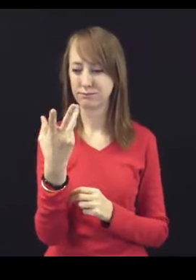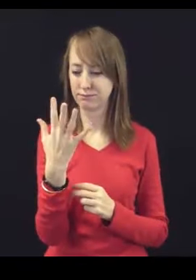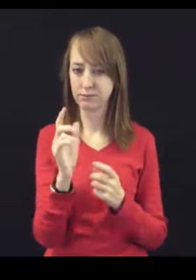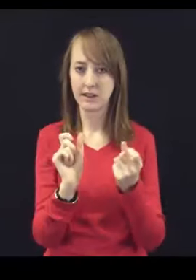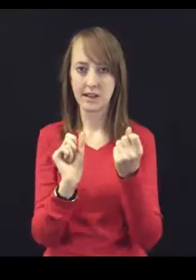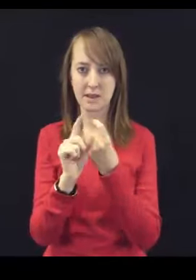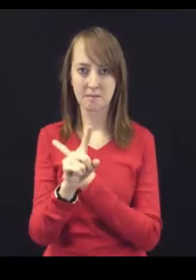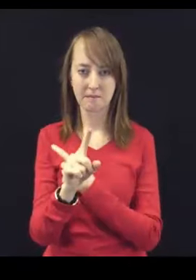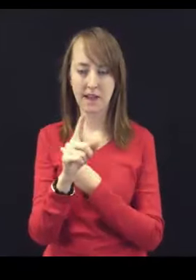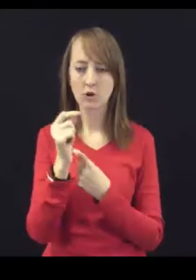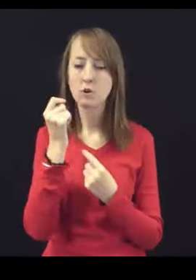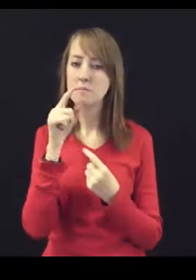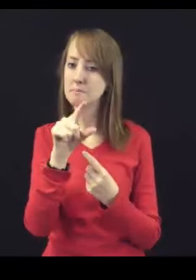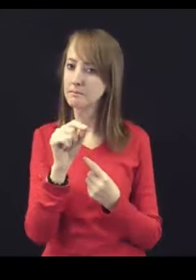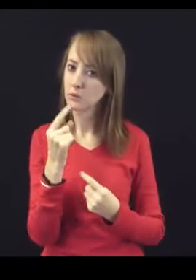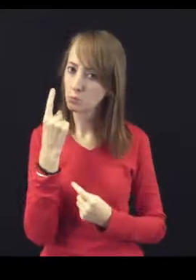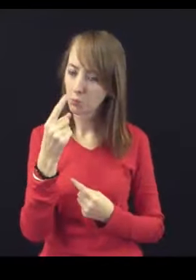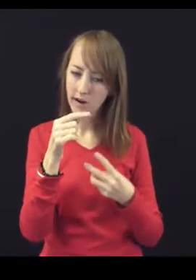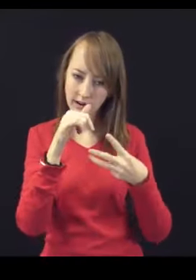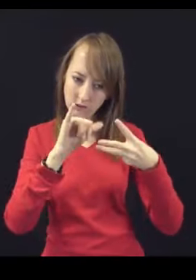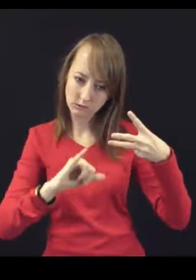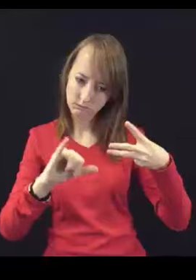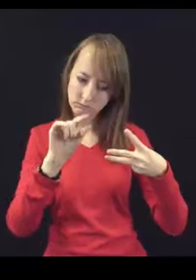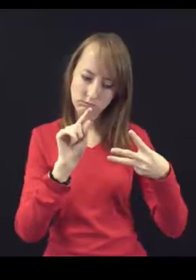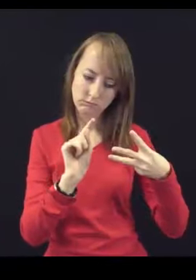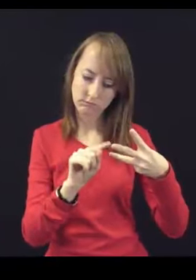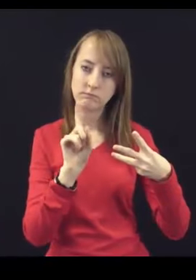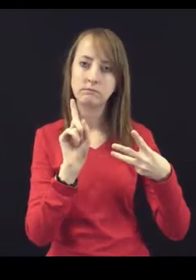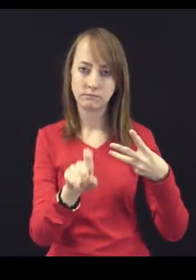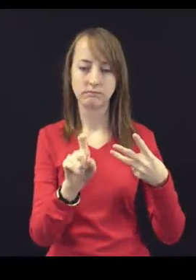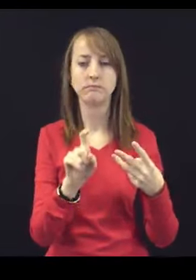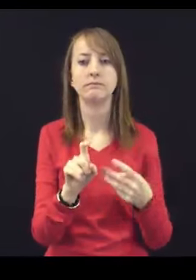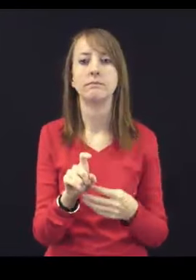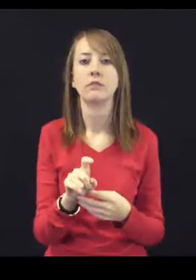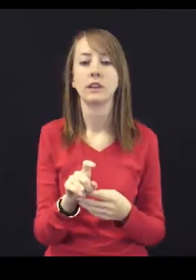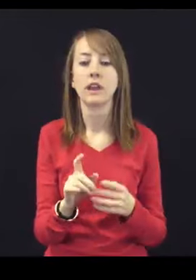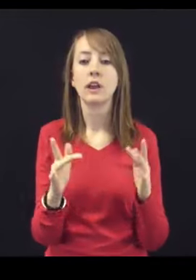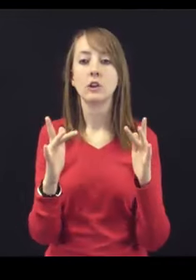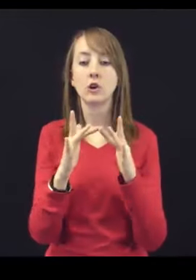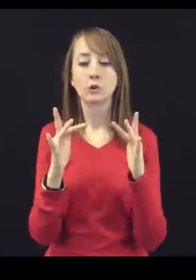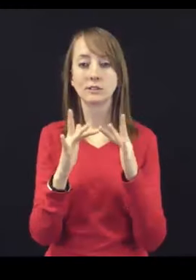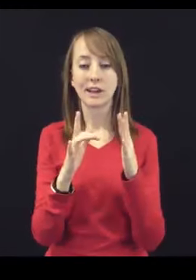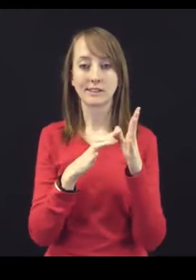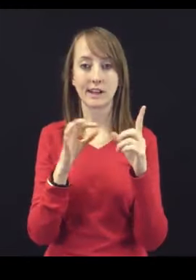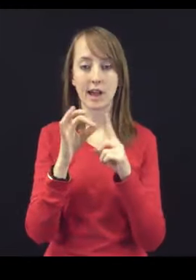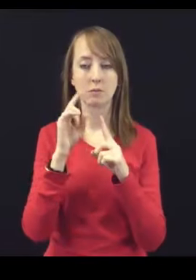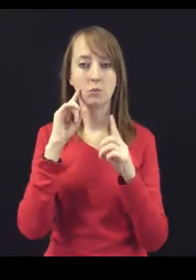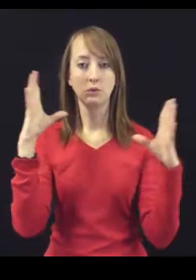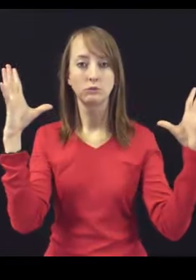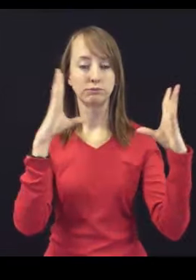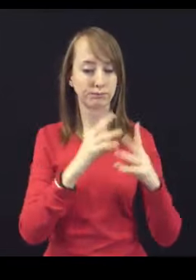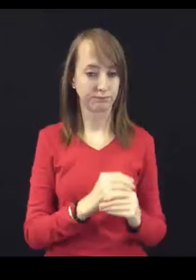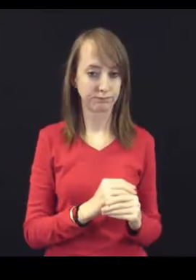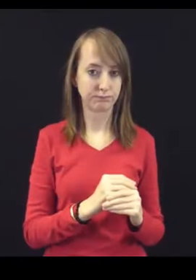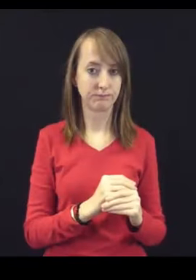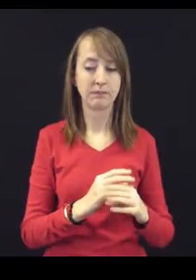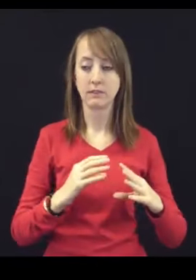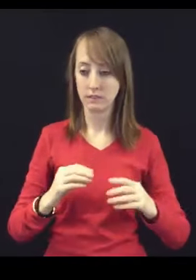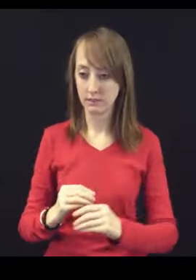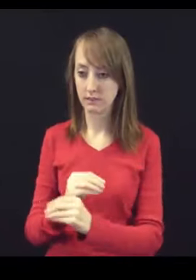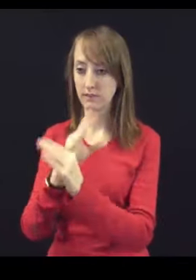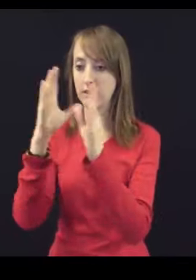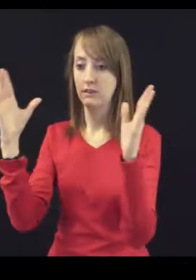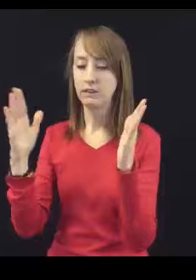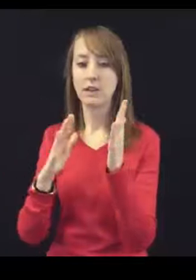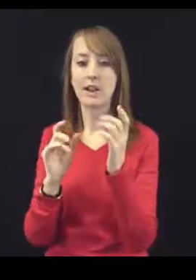and scroll all the way to the bottom until you see the big red Delete Contact button. Tap on the button, then confirm you wish to delete the